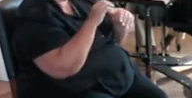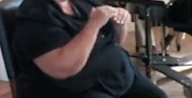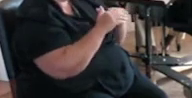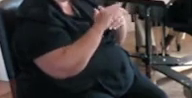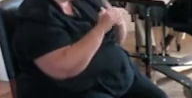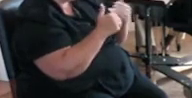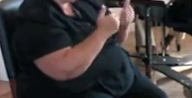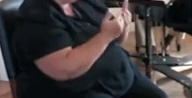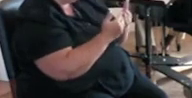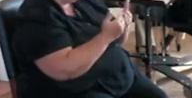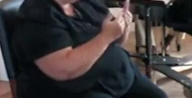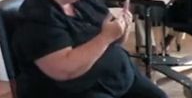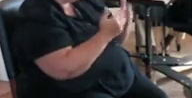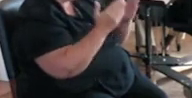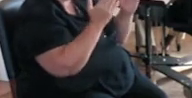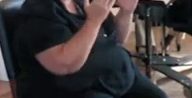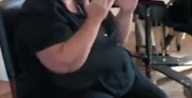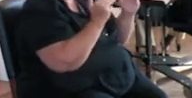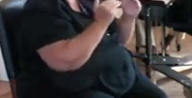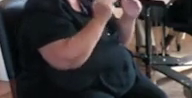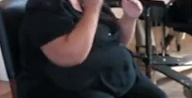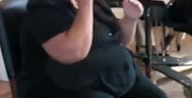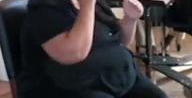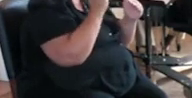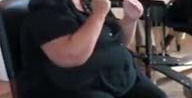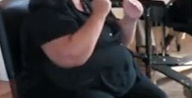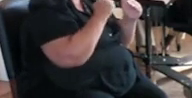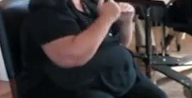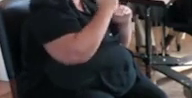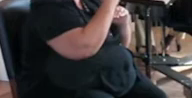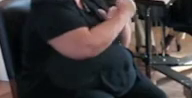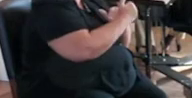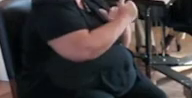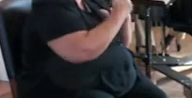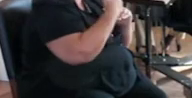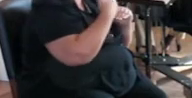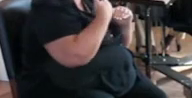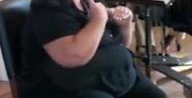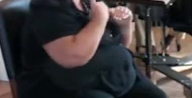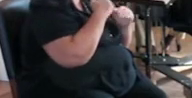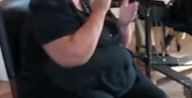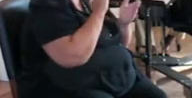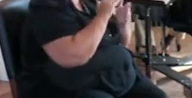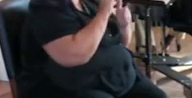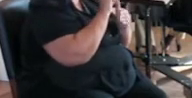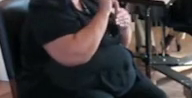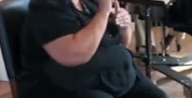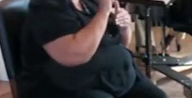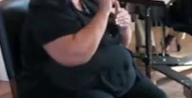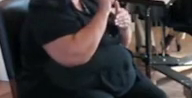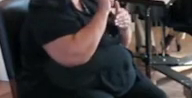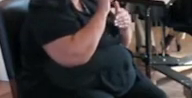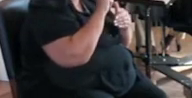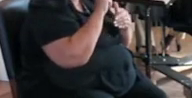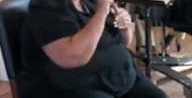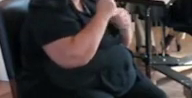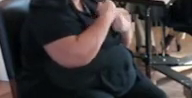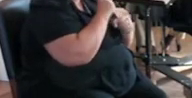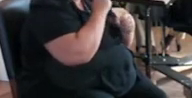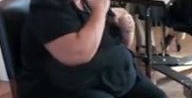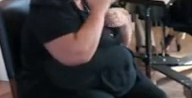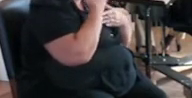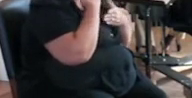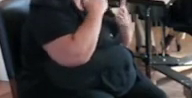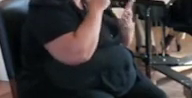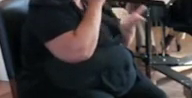little snacks and things to help anybody's blood sugar from dropping. It's going to be a fishes and loaves kind of event,